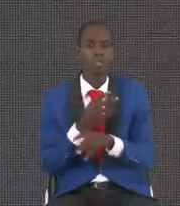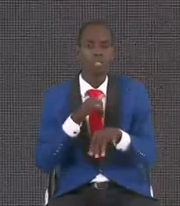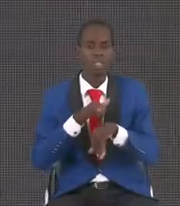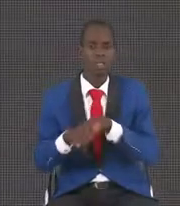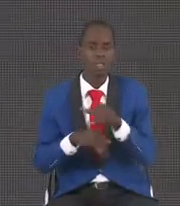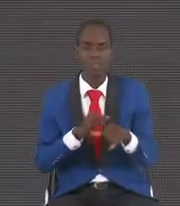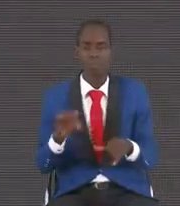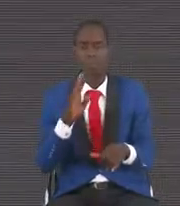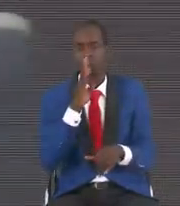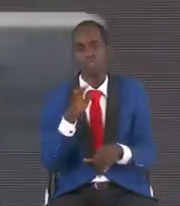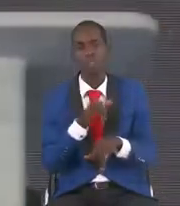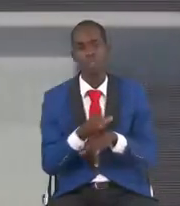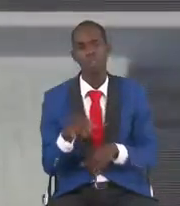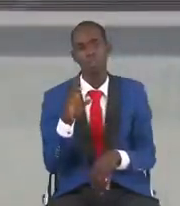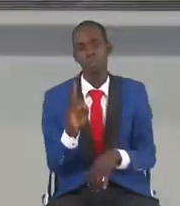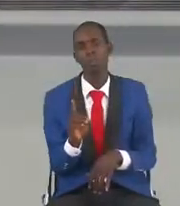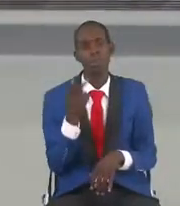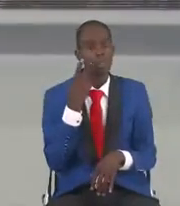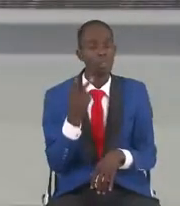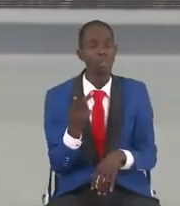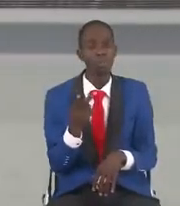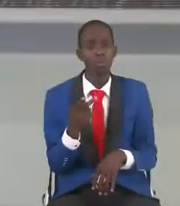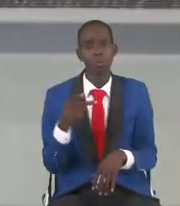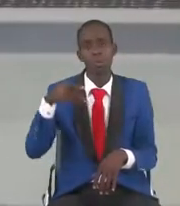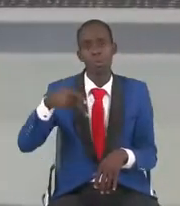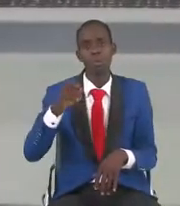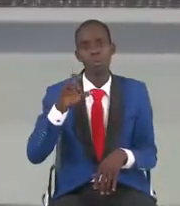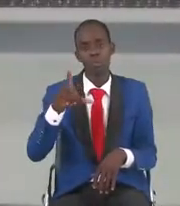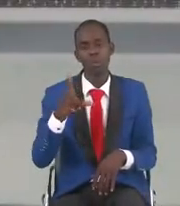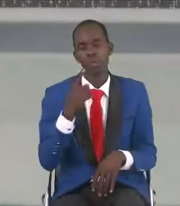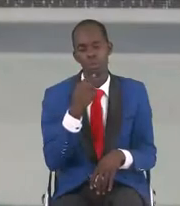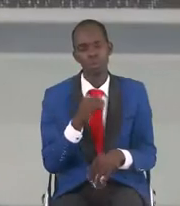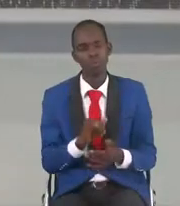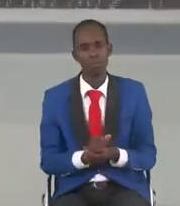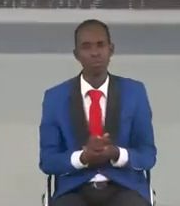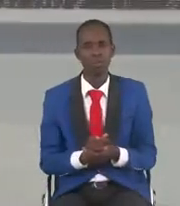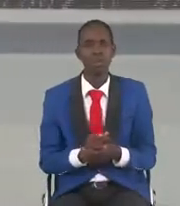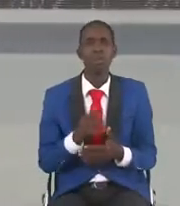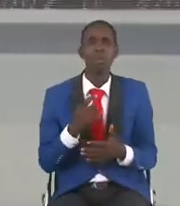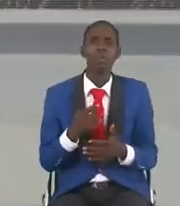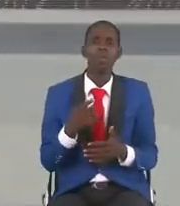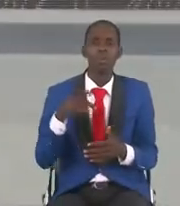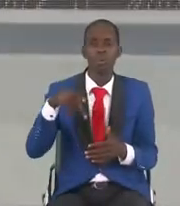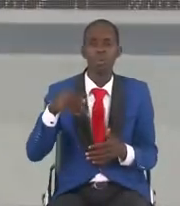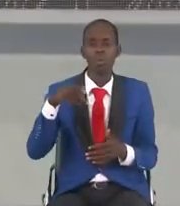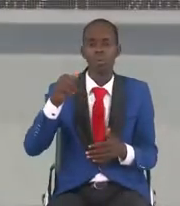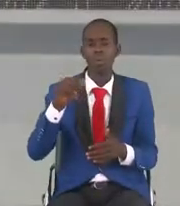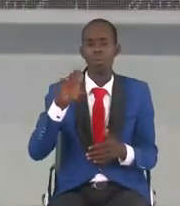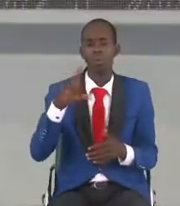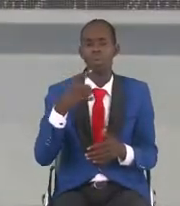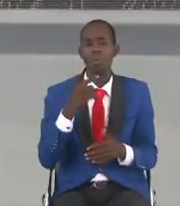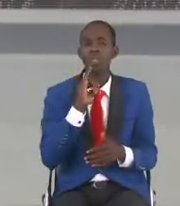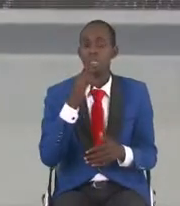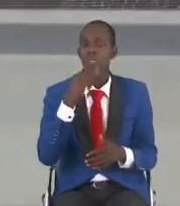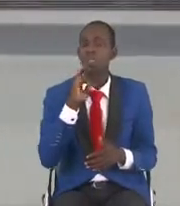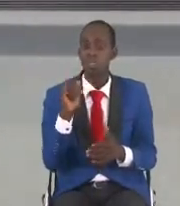deceived. Apostle Paul, what are you saying? What the Apostle Paul was saying is this, that